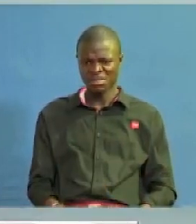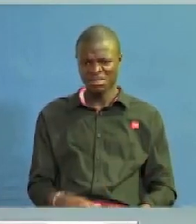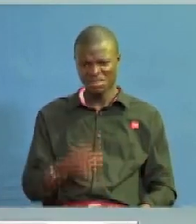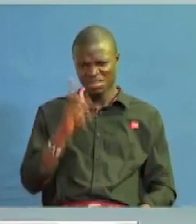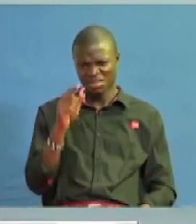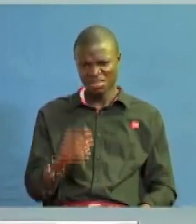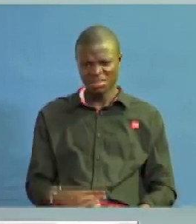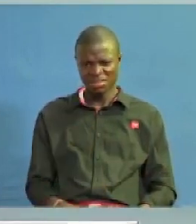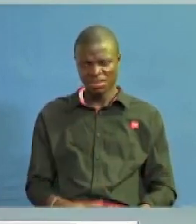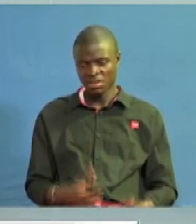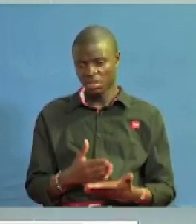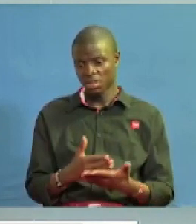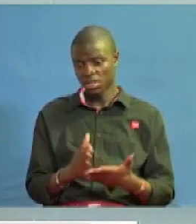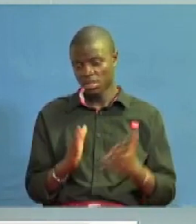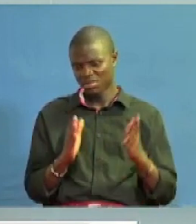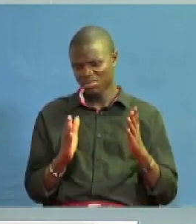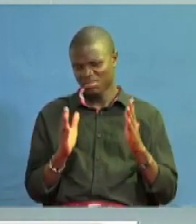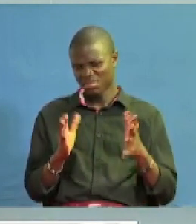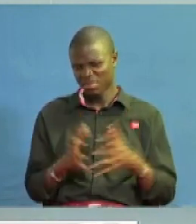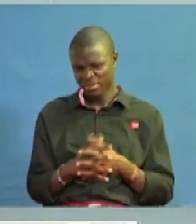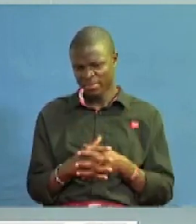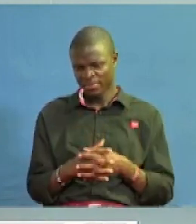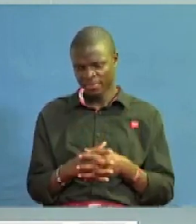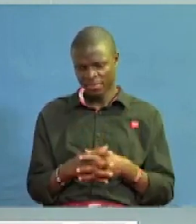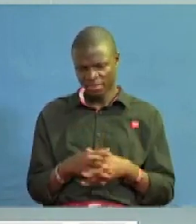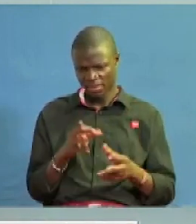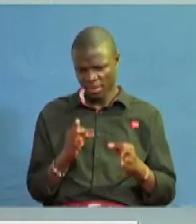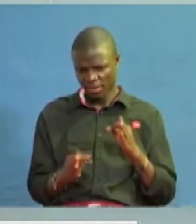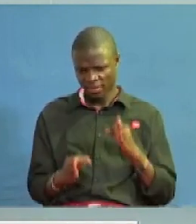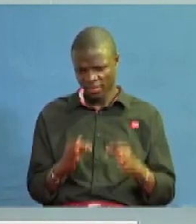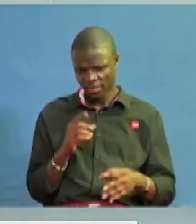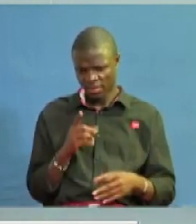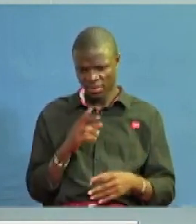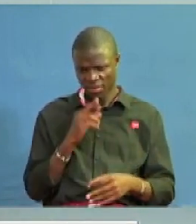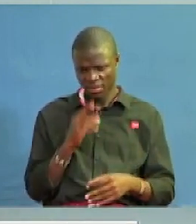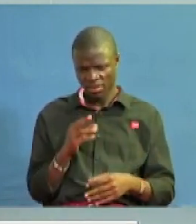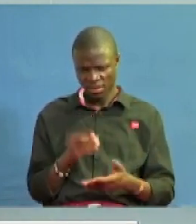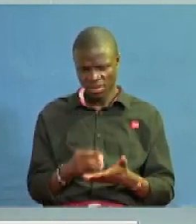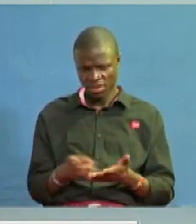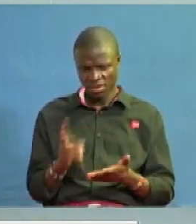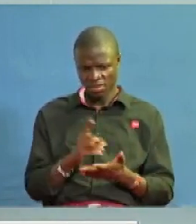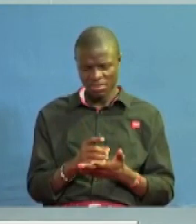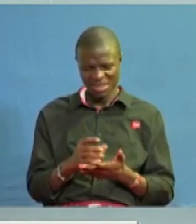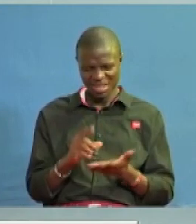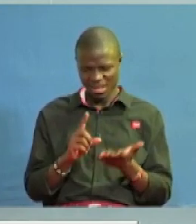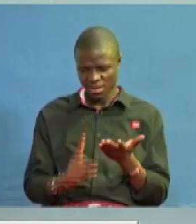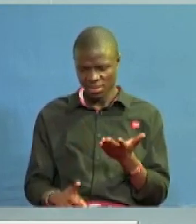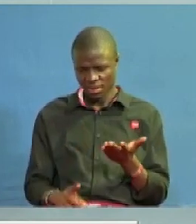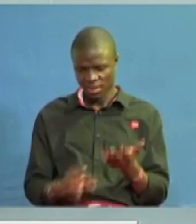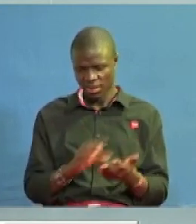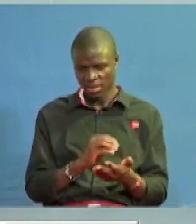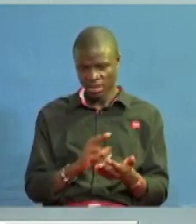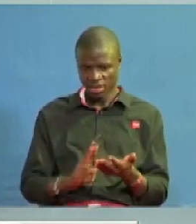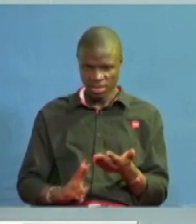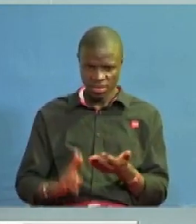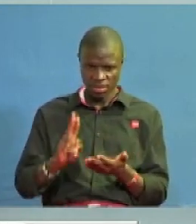question coming in here. Now, somebody's asking if you are buying those stocks at the lowest and selling them at the highest, who buys